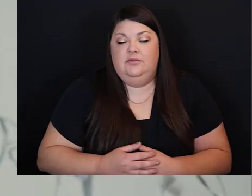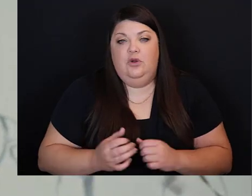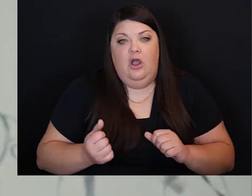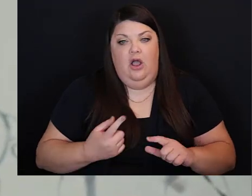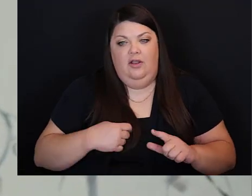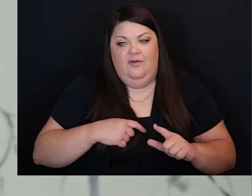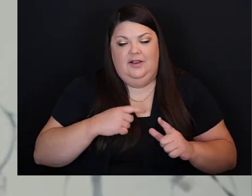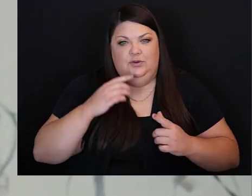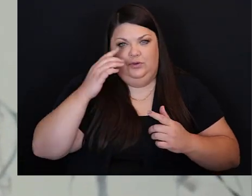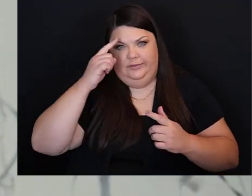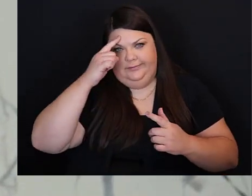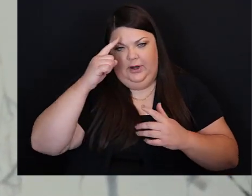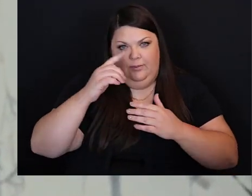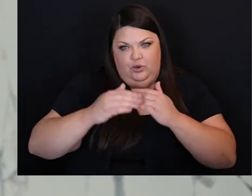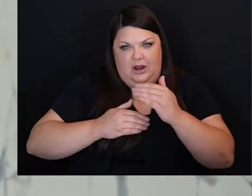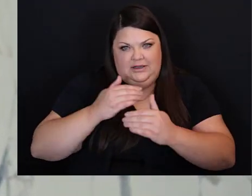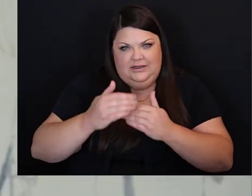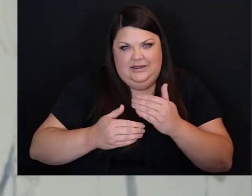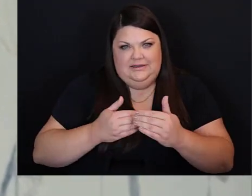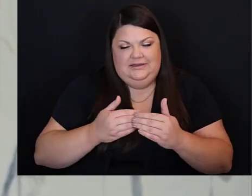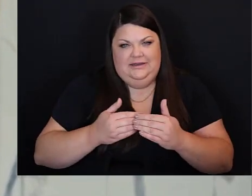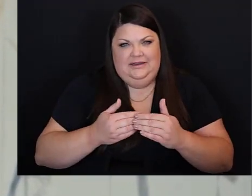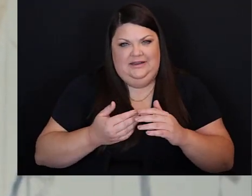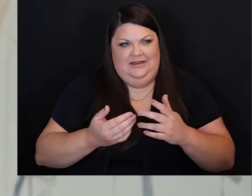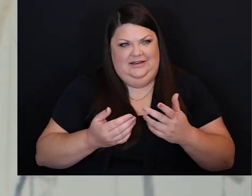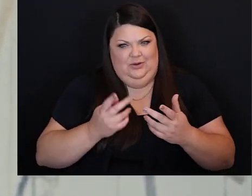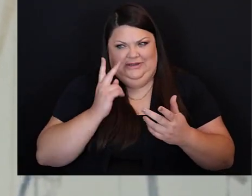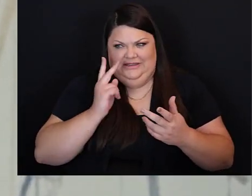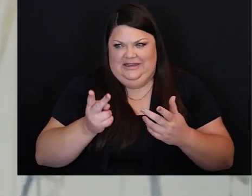all processing the rise in